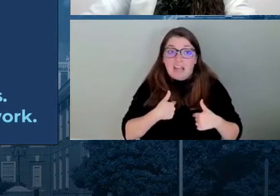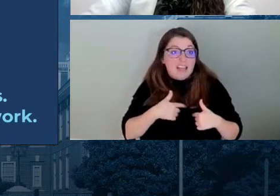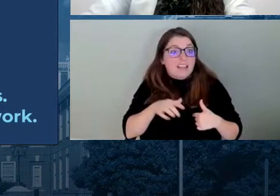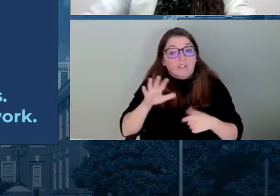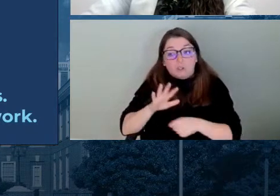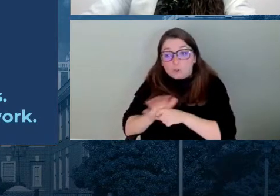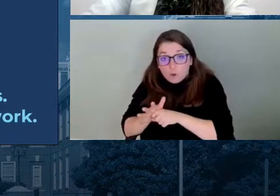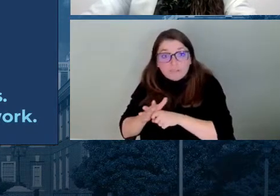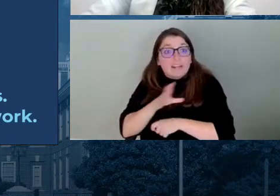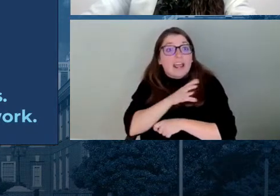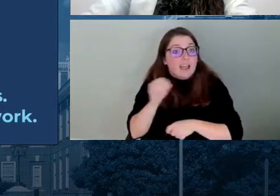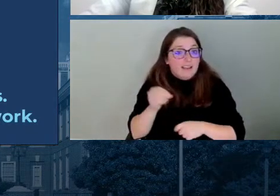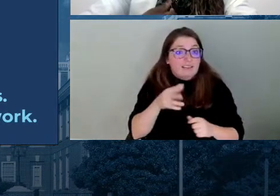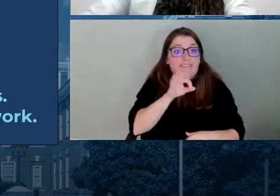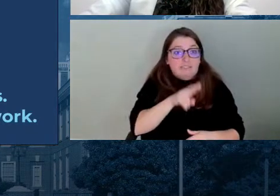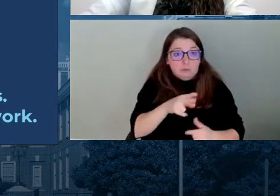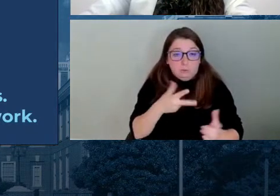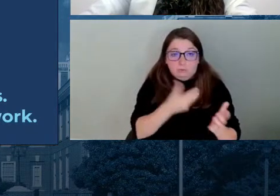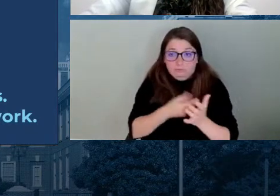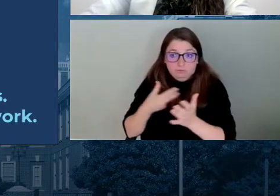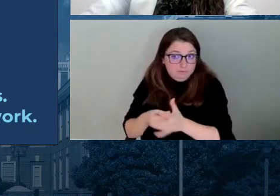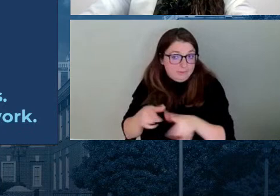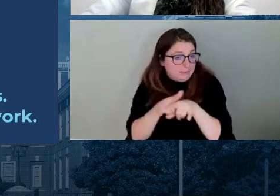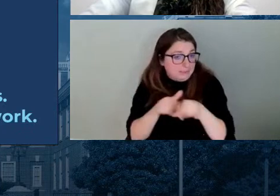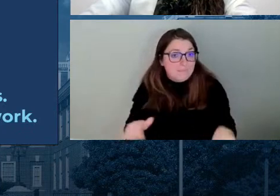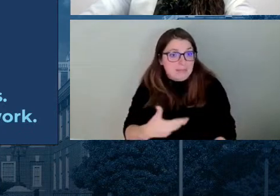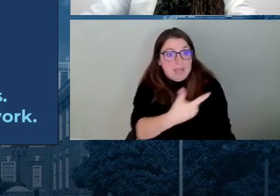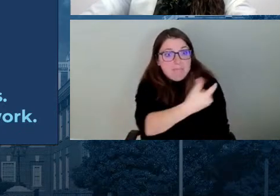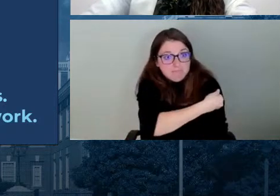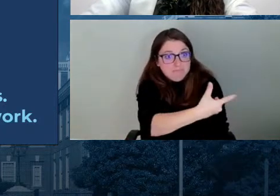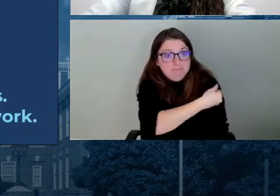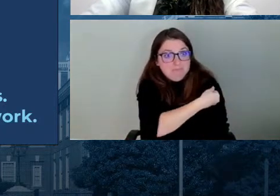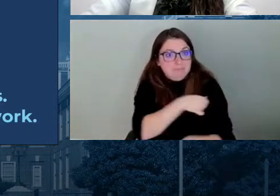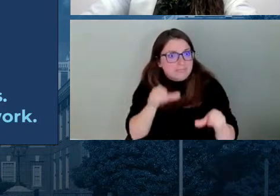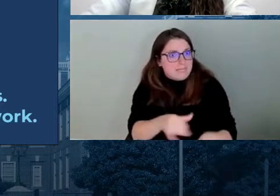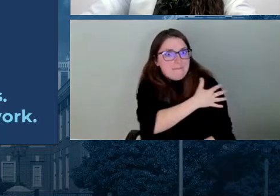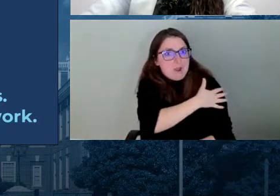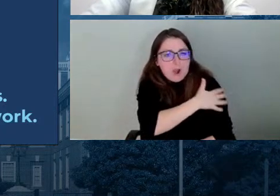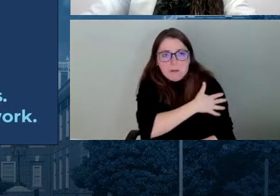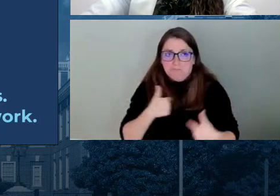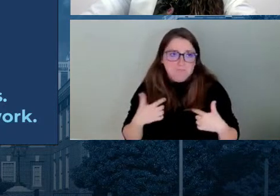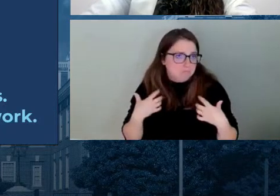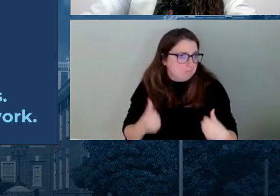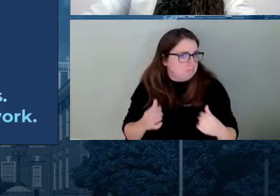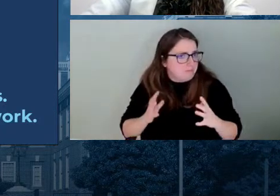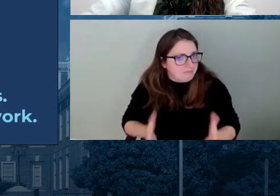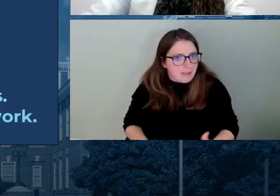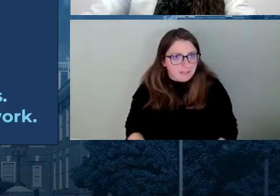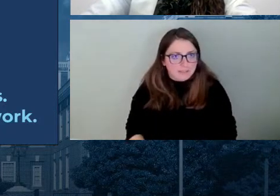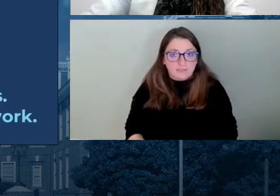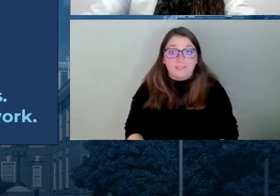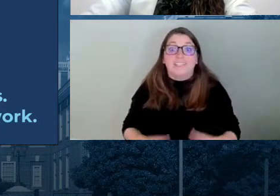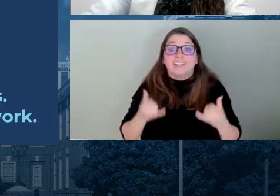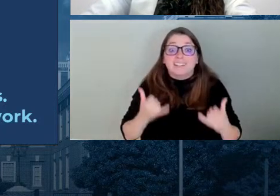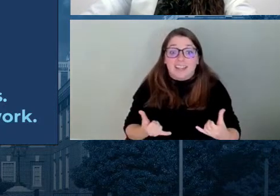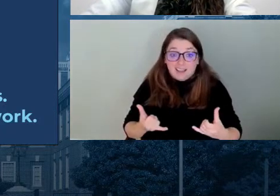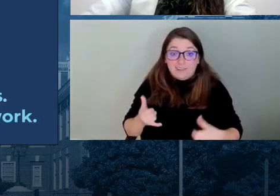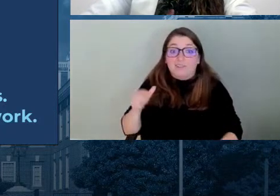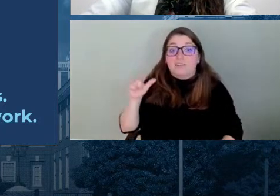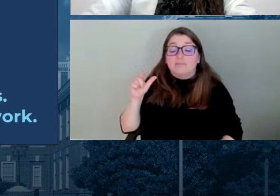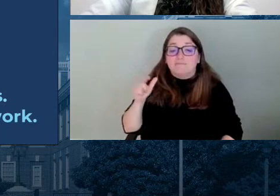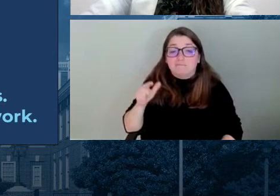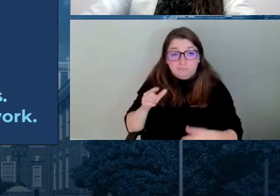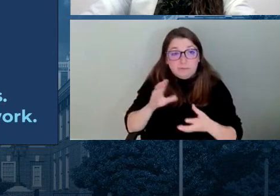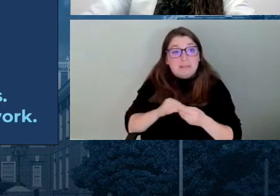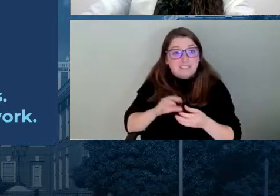both of those. And now, as both the governor and Secretary McGarrick highlighted, as we're starting to see more RSV cases, we're also starting to